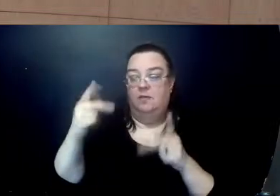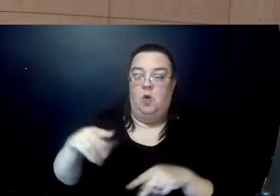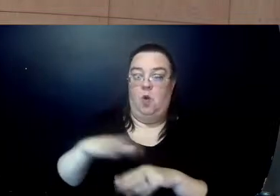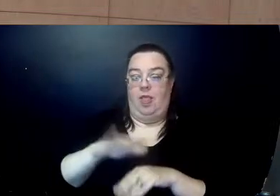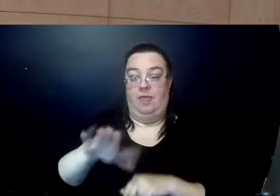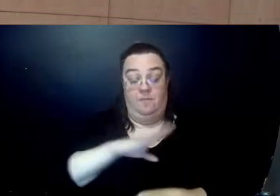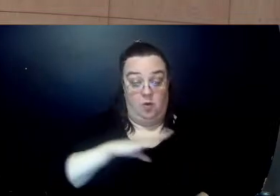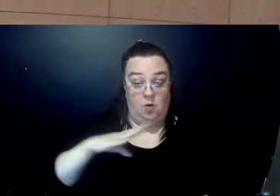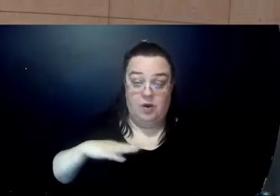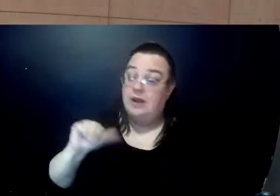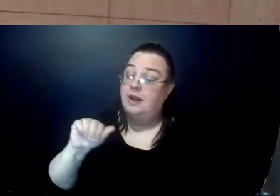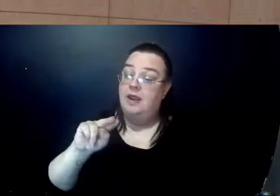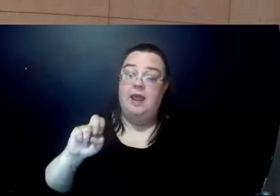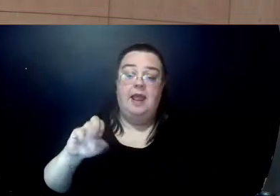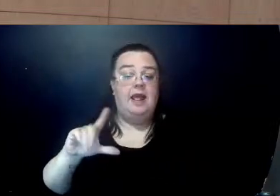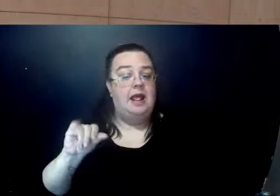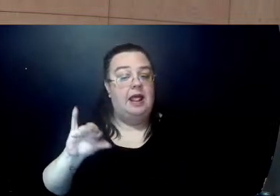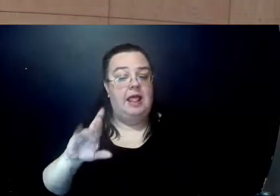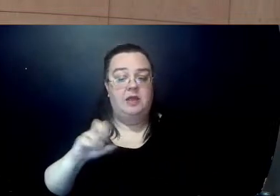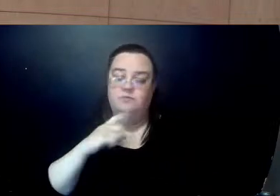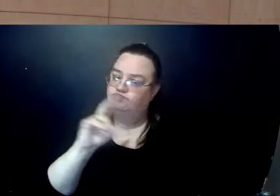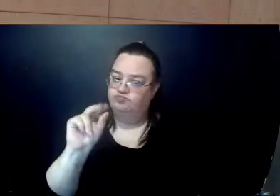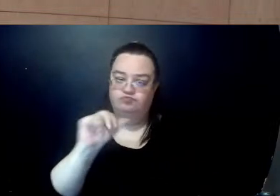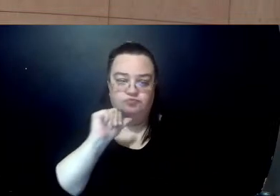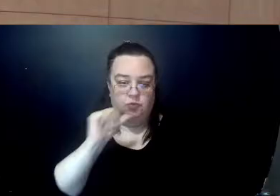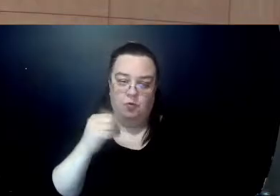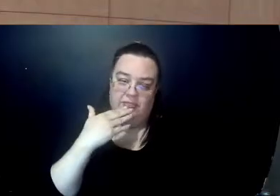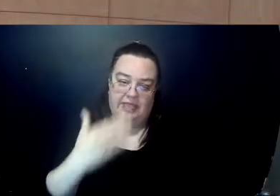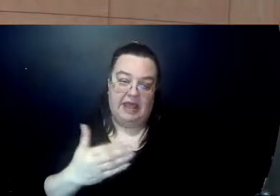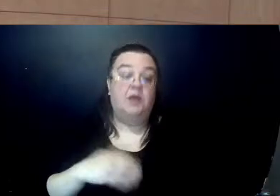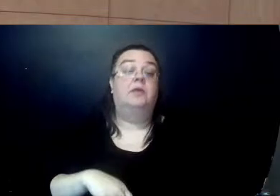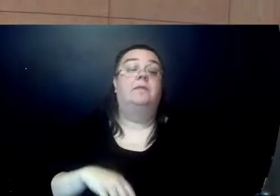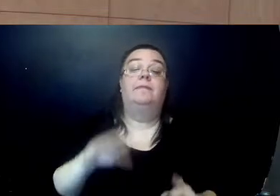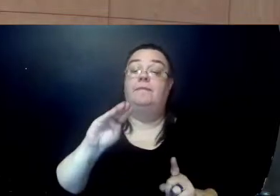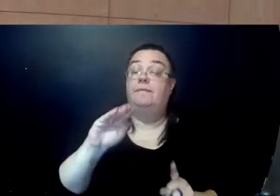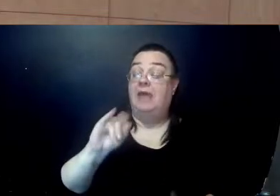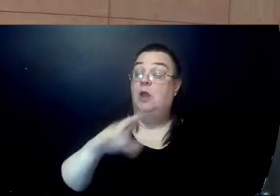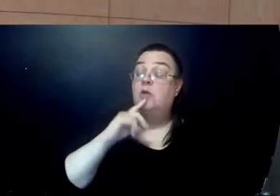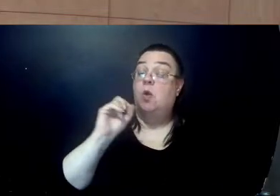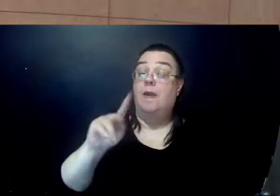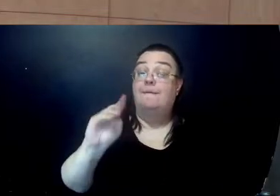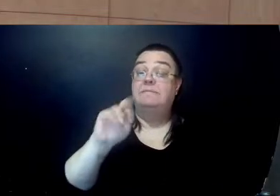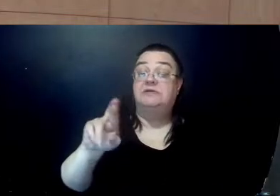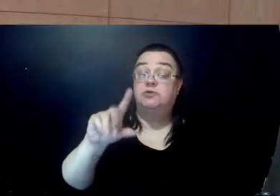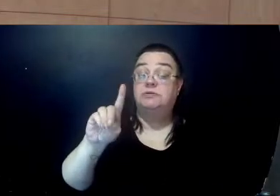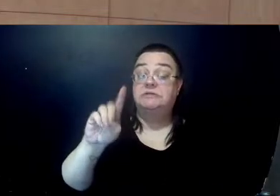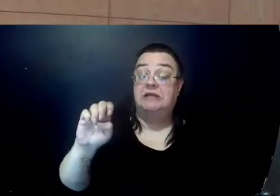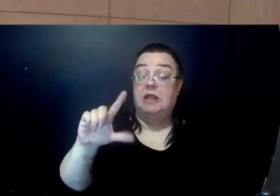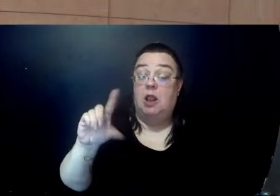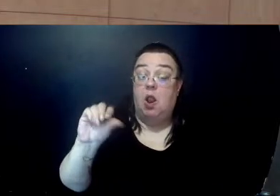No, I don't. Thank you. Okay, Mr. Deloach, do you have anything to add?